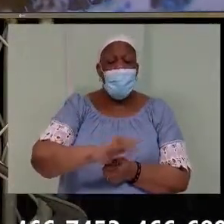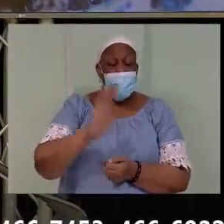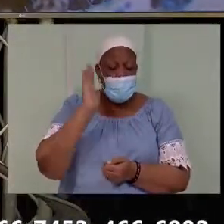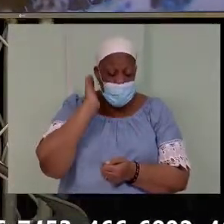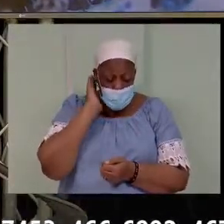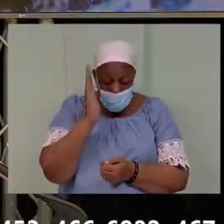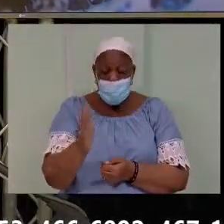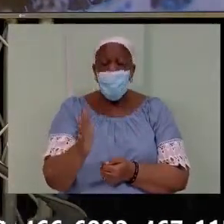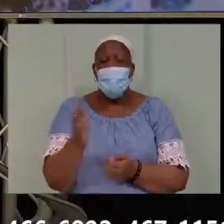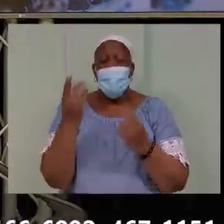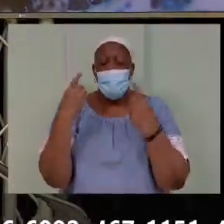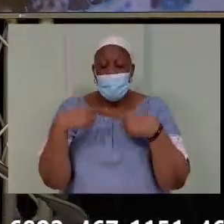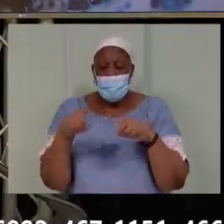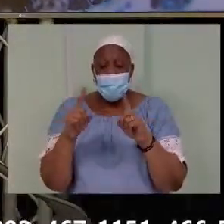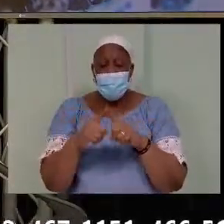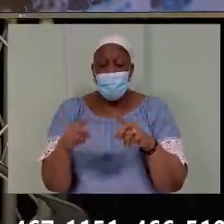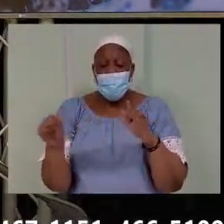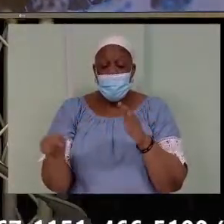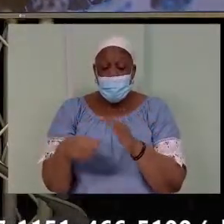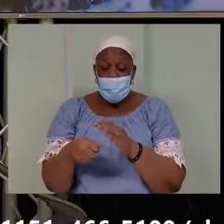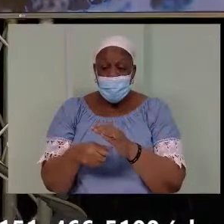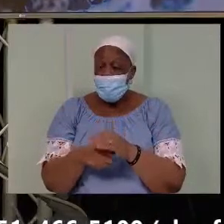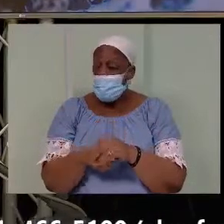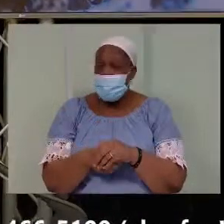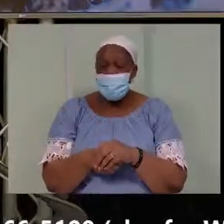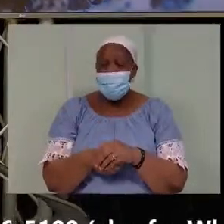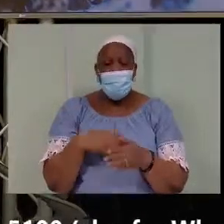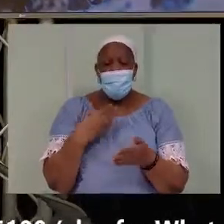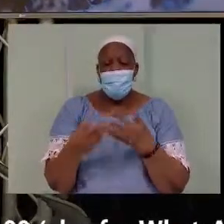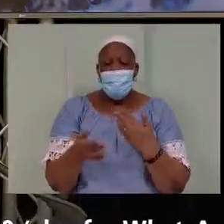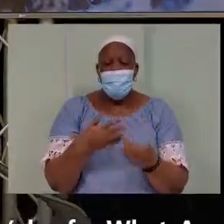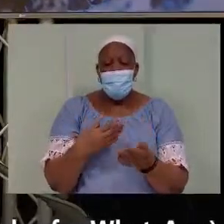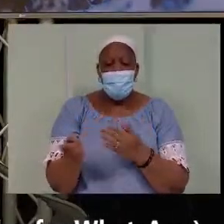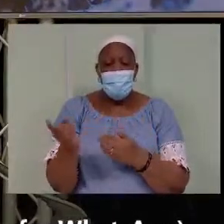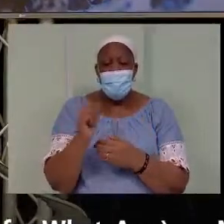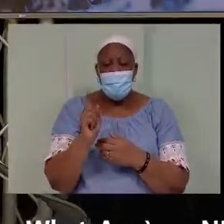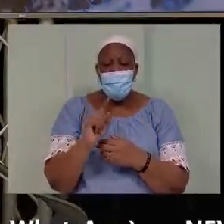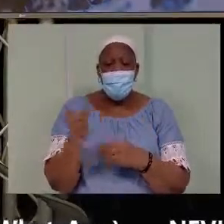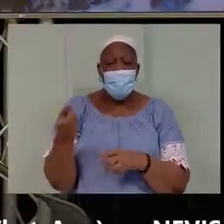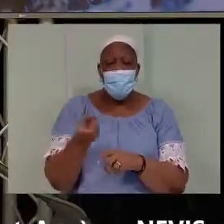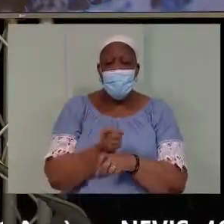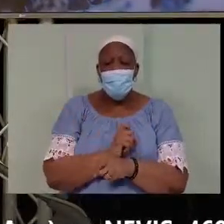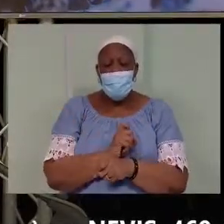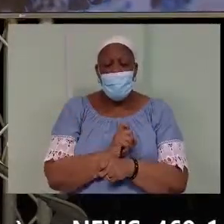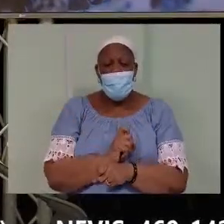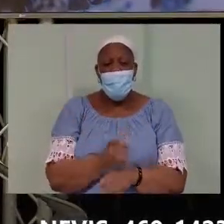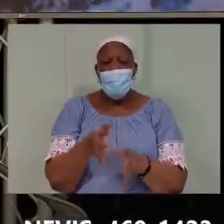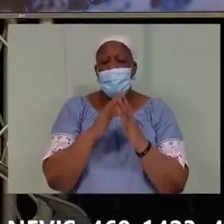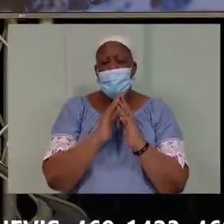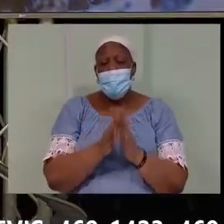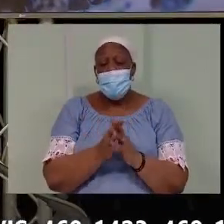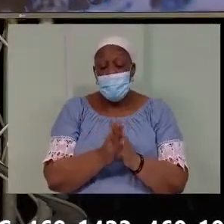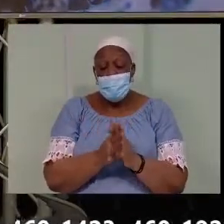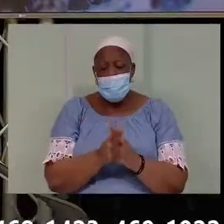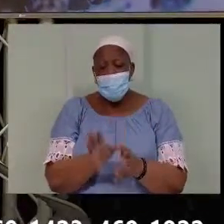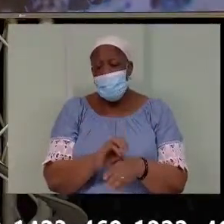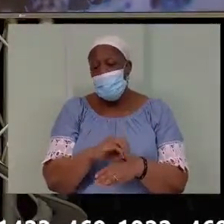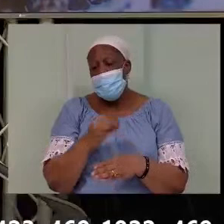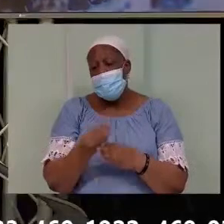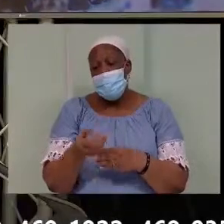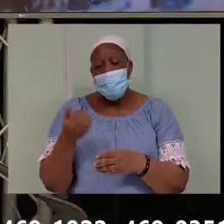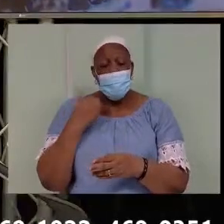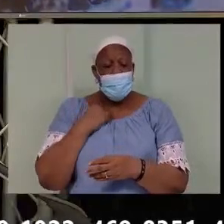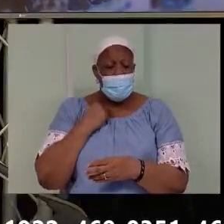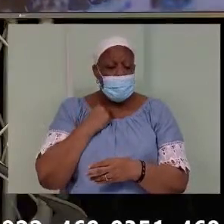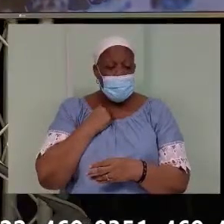suspect, whether you're coming from a hotspot area like Miami, or you're coming from Canada. And for now,